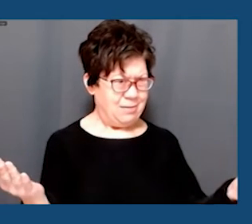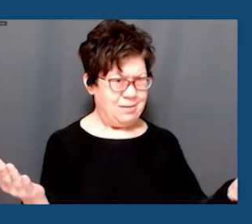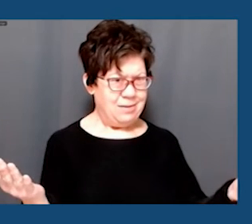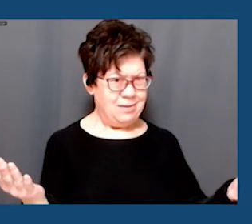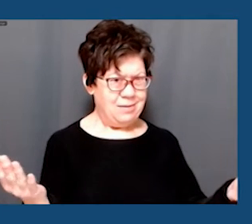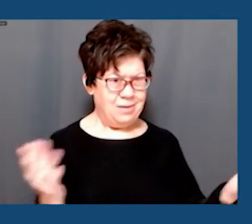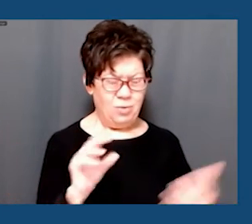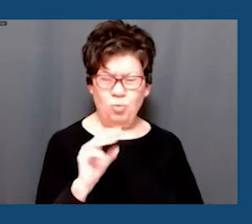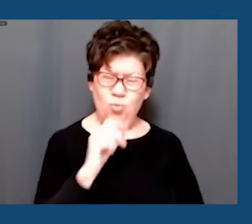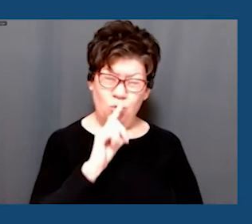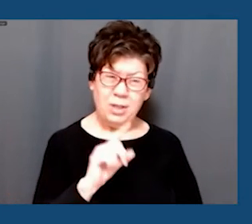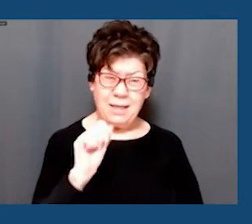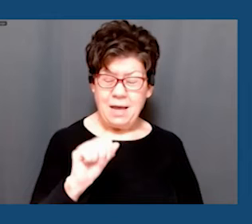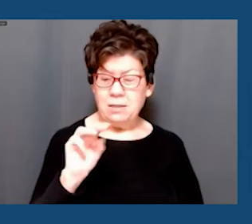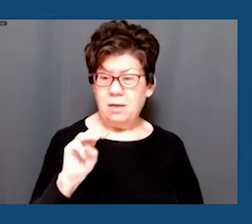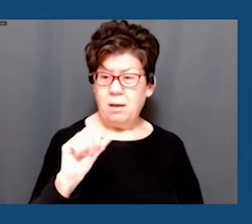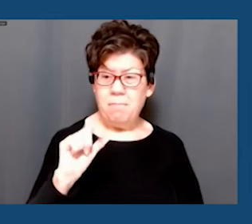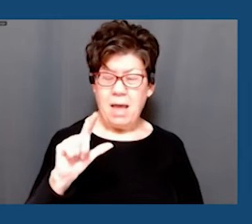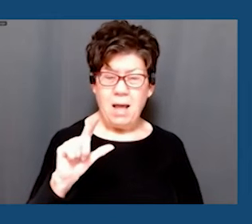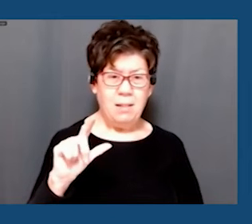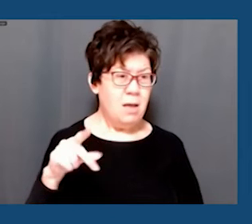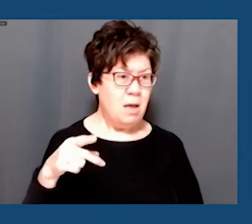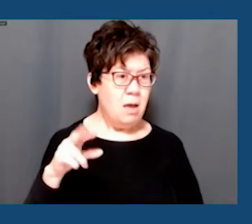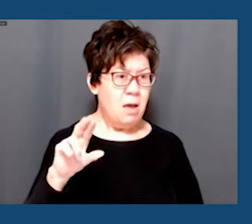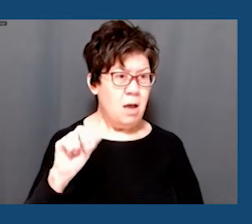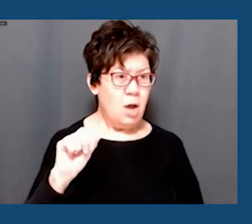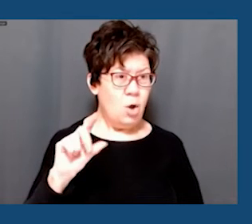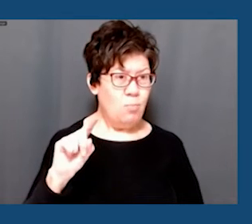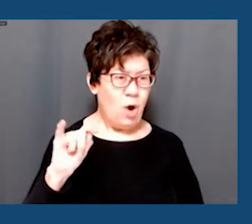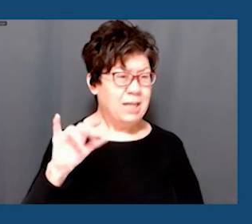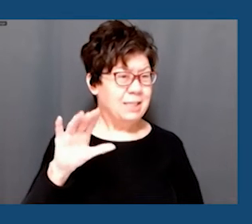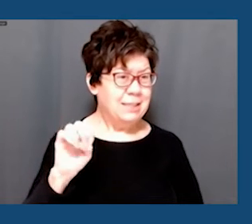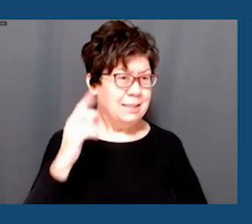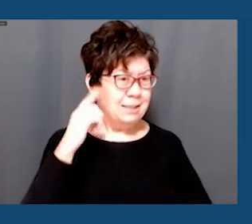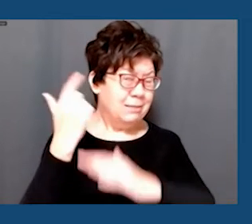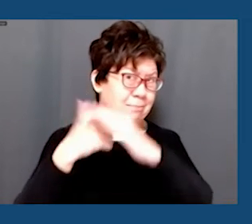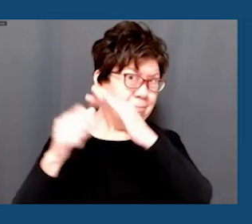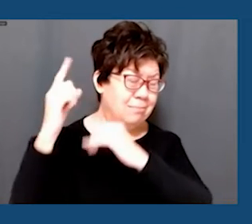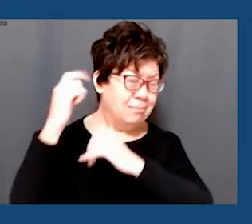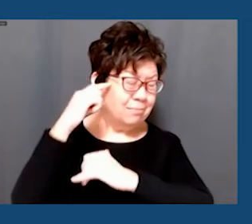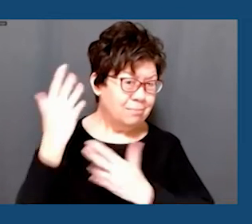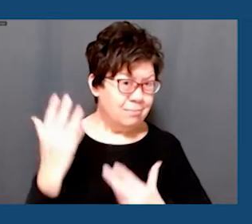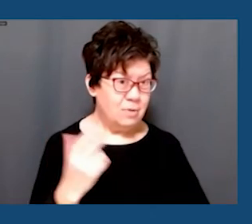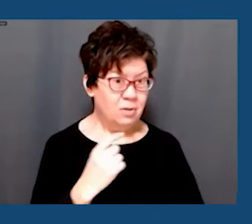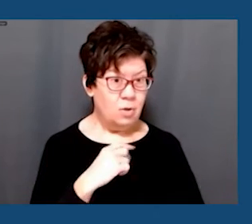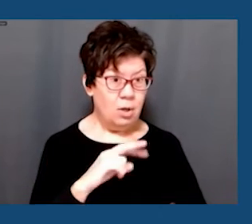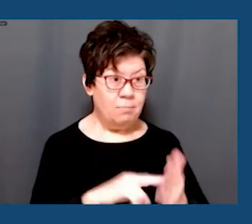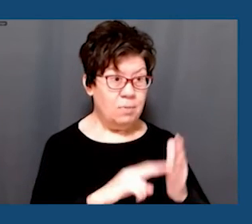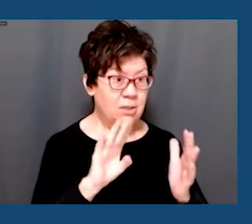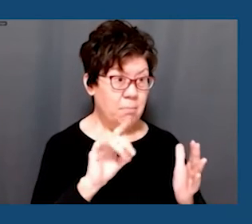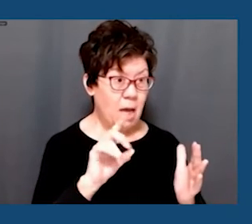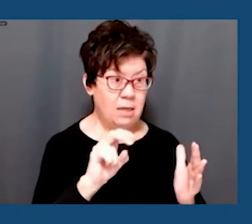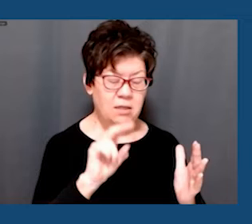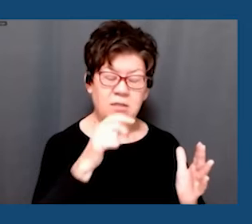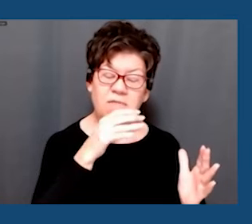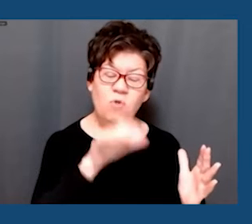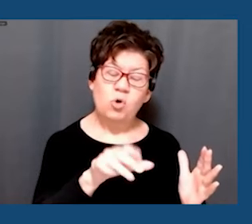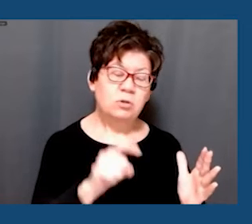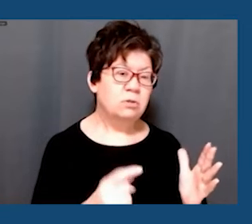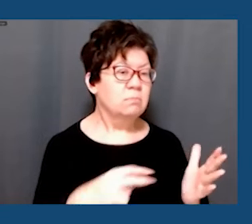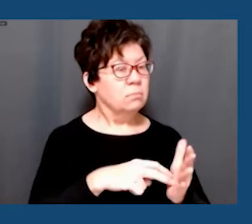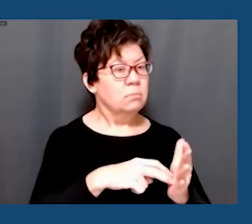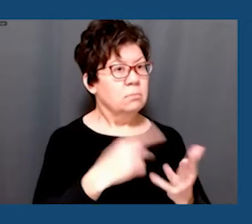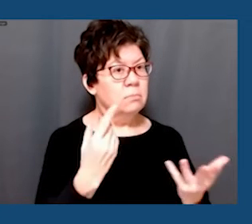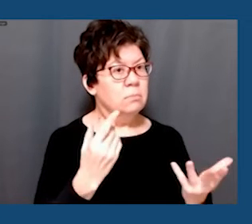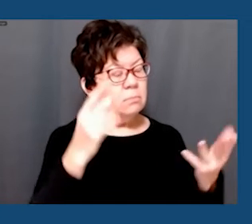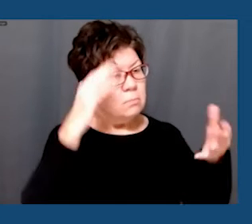malpractice of governance, meant that Biden had to step up. And I'm glad he's doing it. I don't know the details yet. But yes, we have to